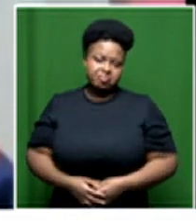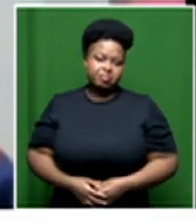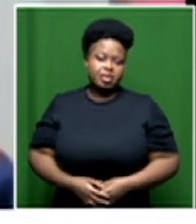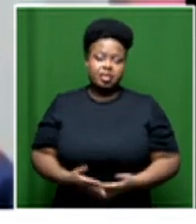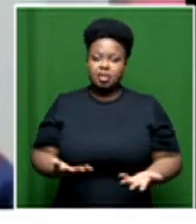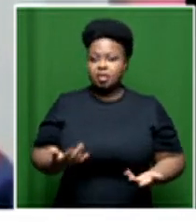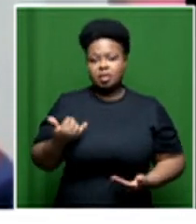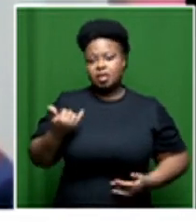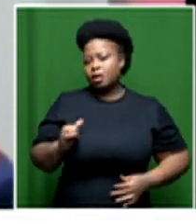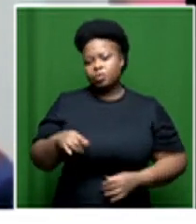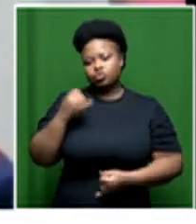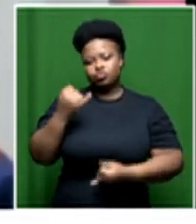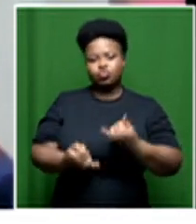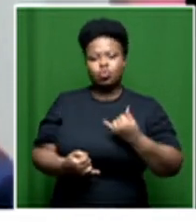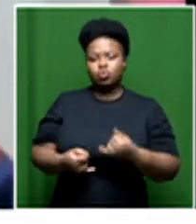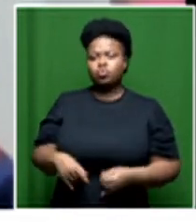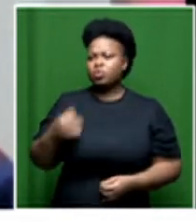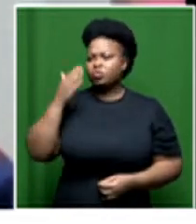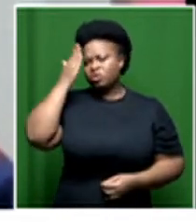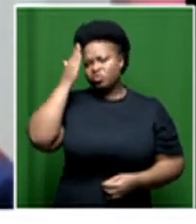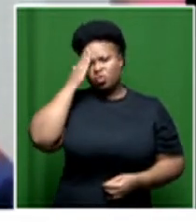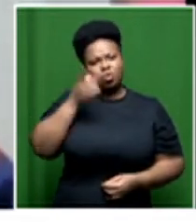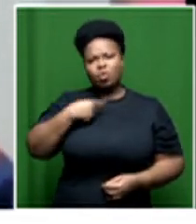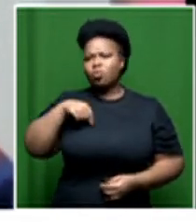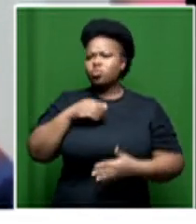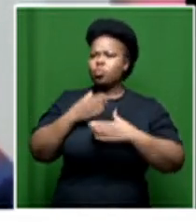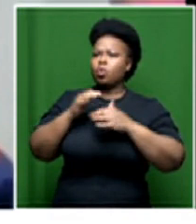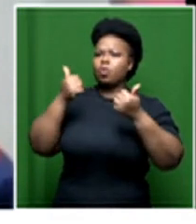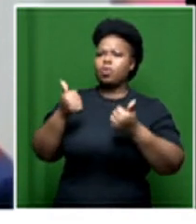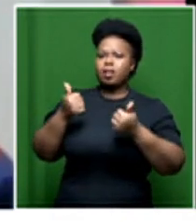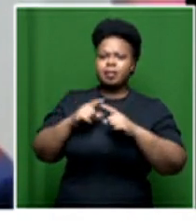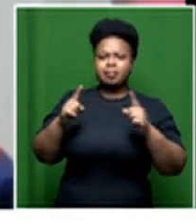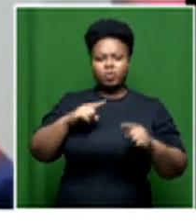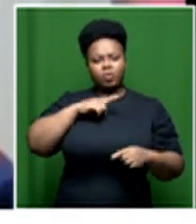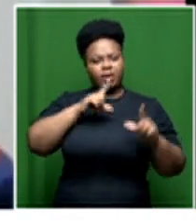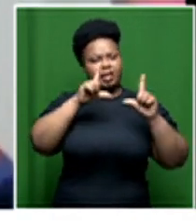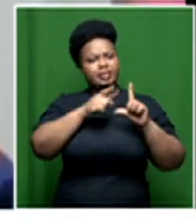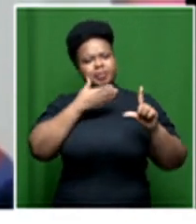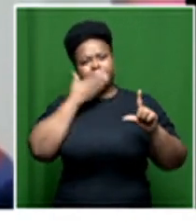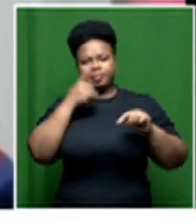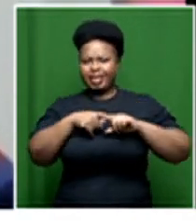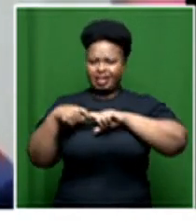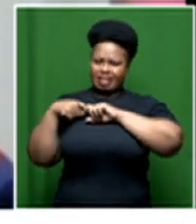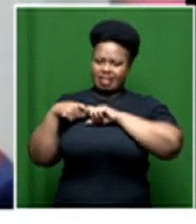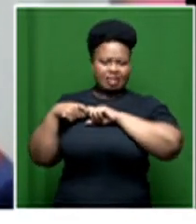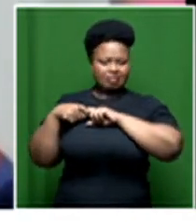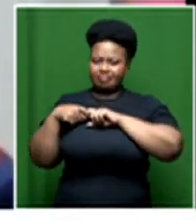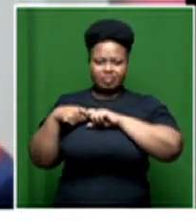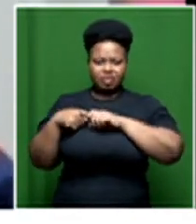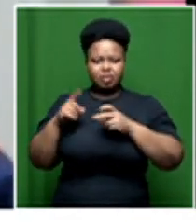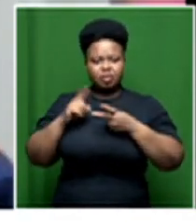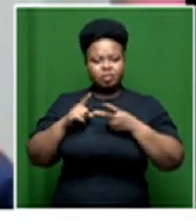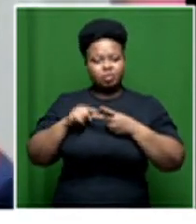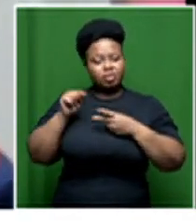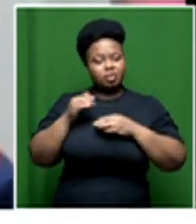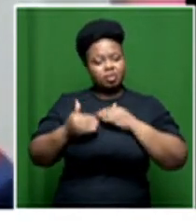be unethical to keep what we know all of us as working on the basis of the license. So while following